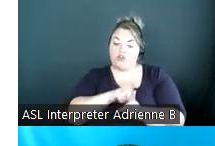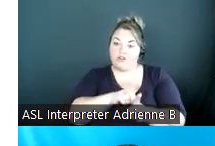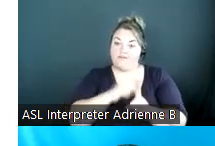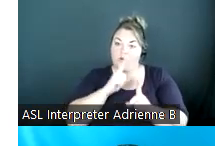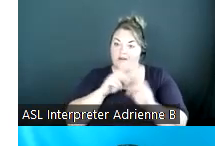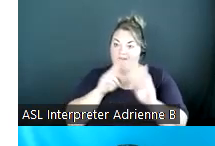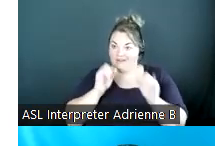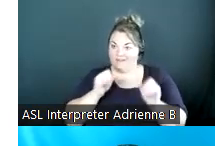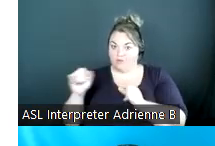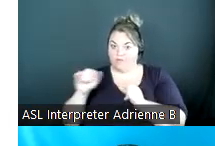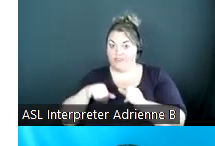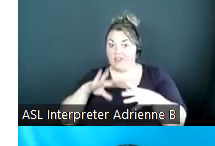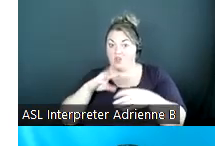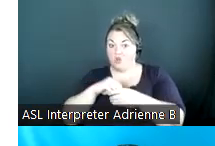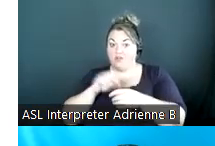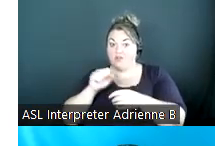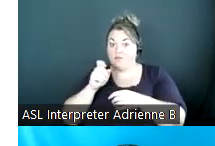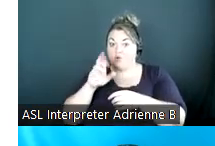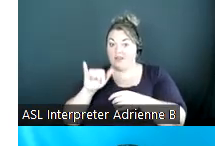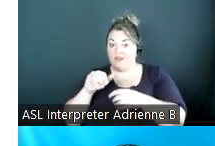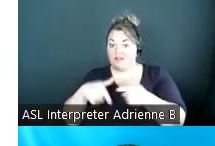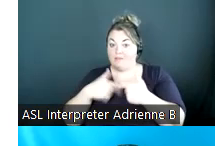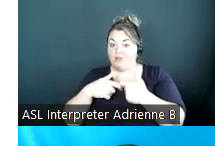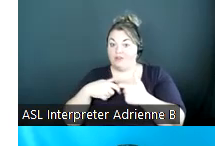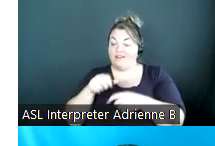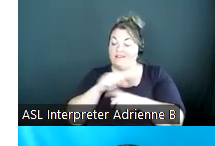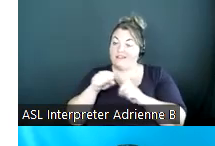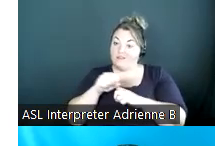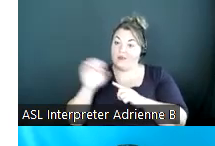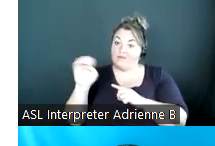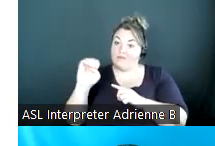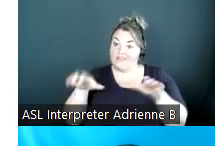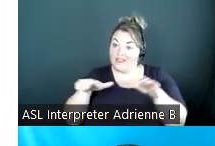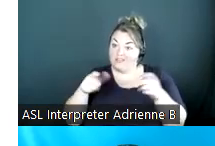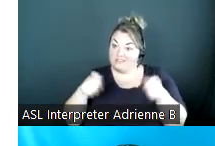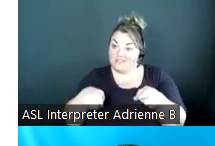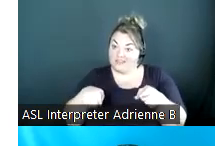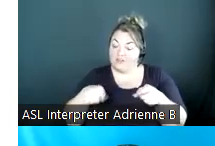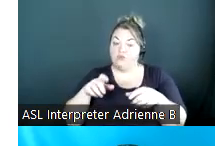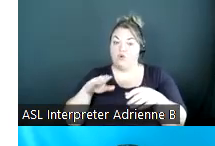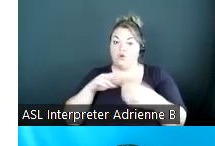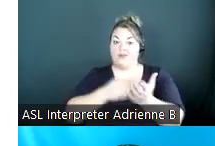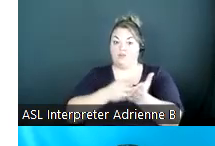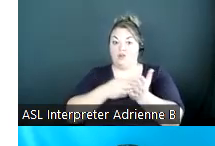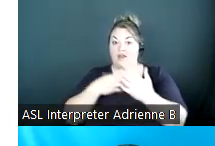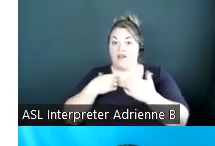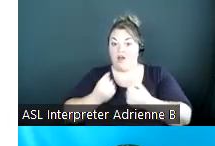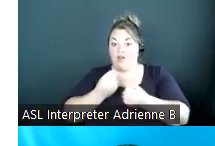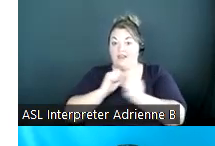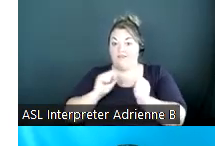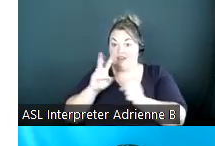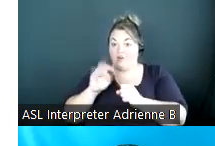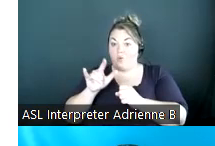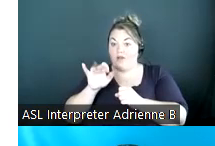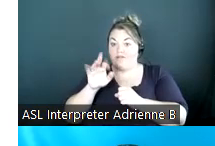This includes summary suspension in cases where emergency action is needed to ensure health, safety, and welfare of individuals.